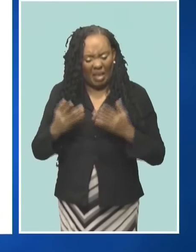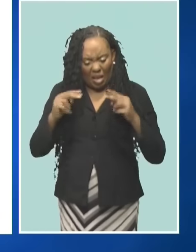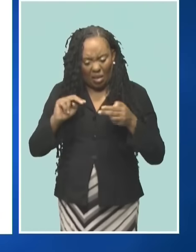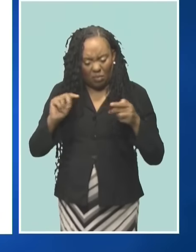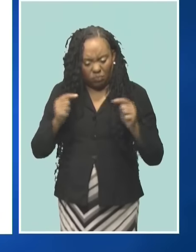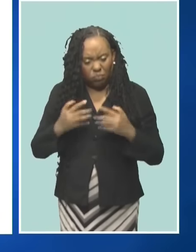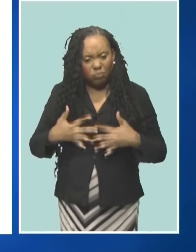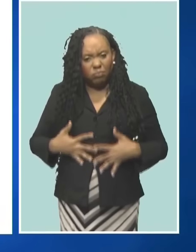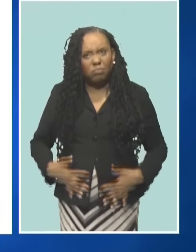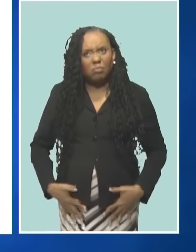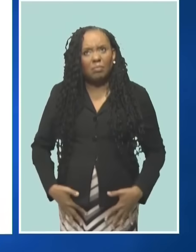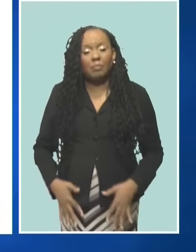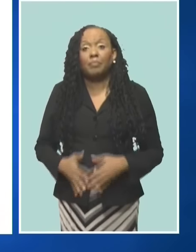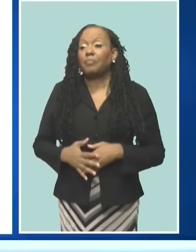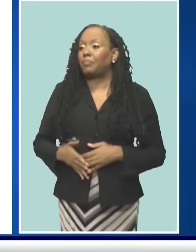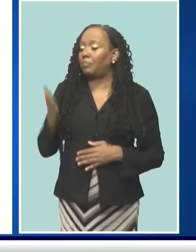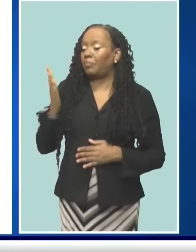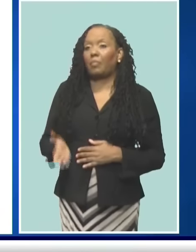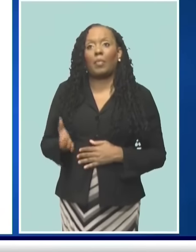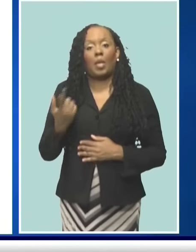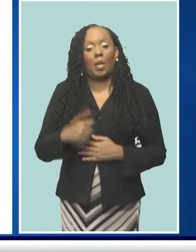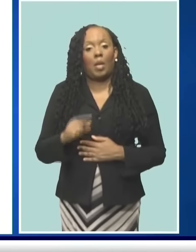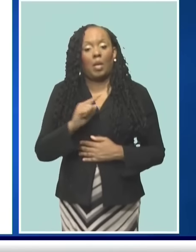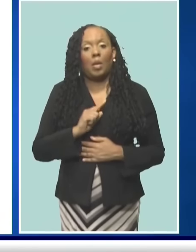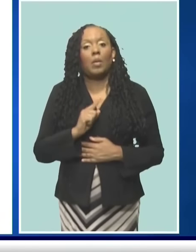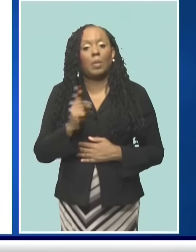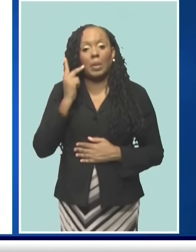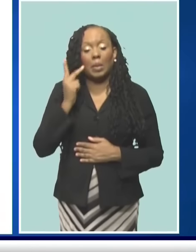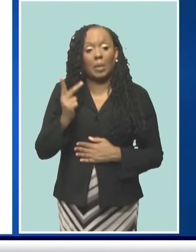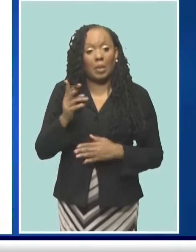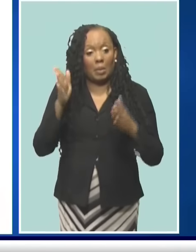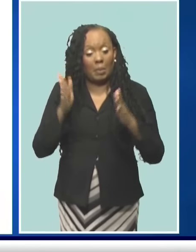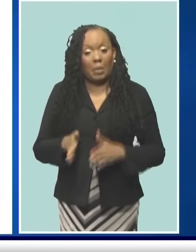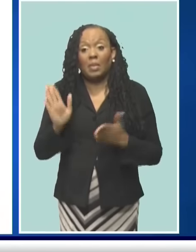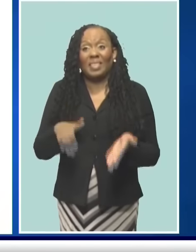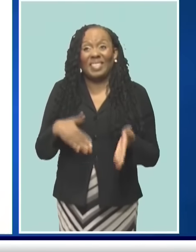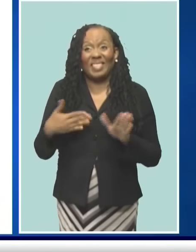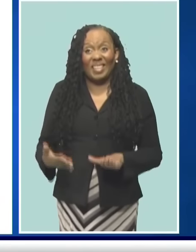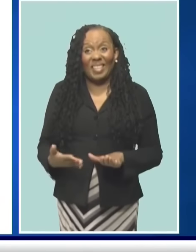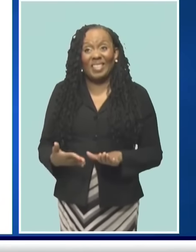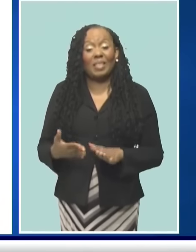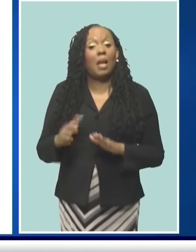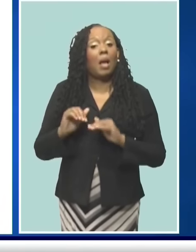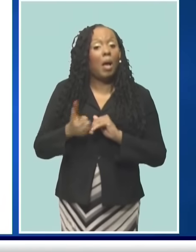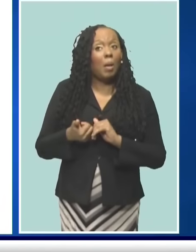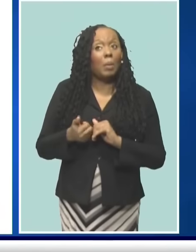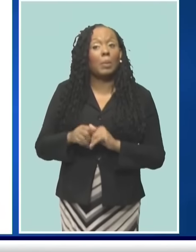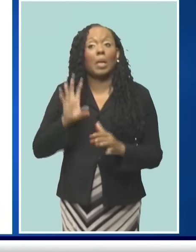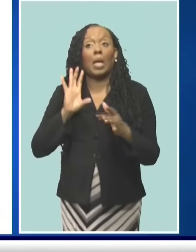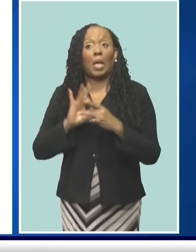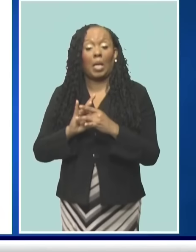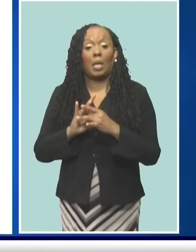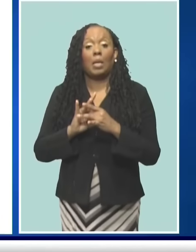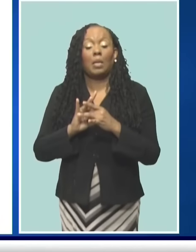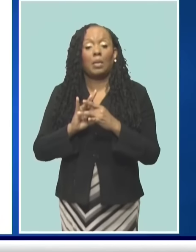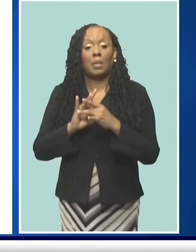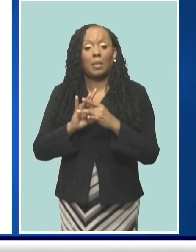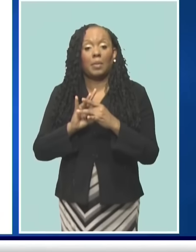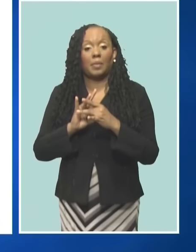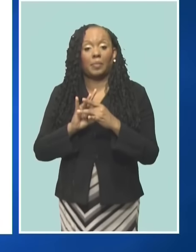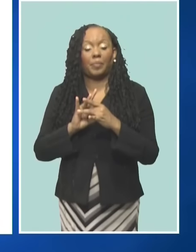Conclusion, he determined that the deceased's cause of death was related to